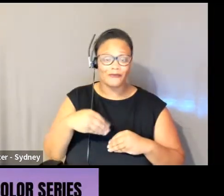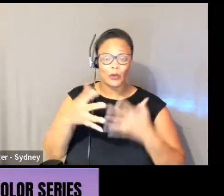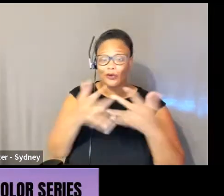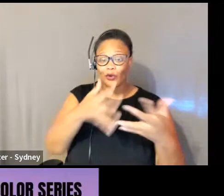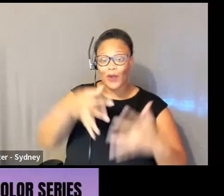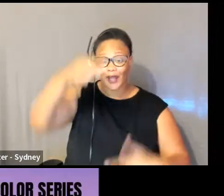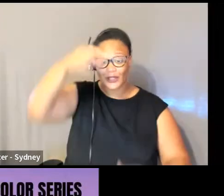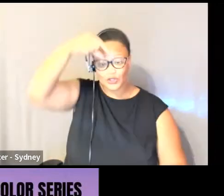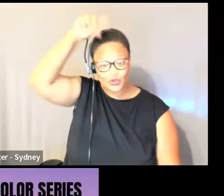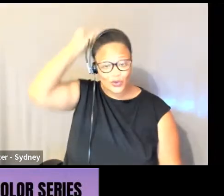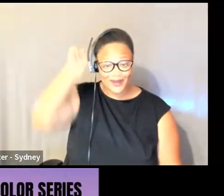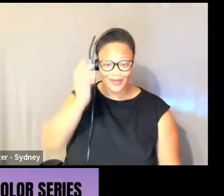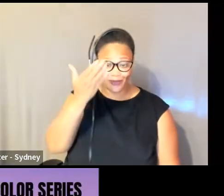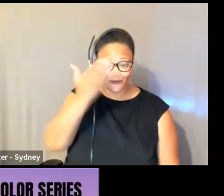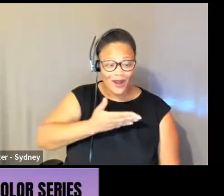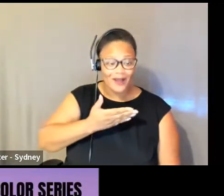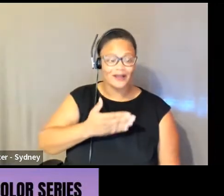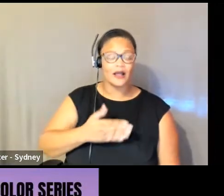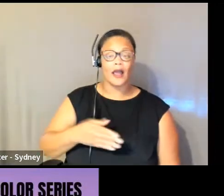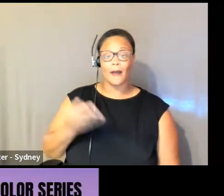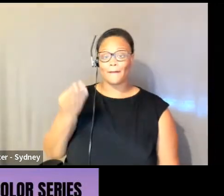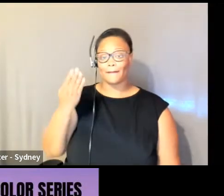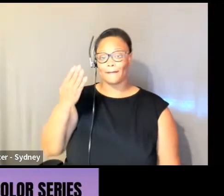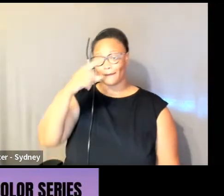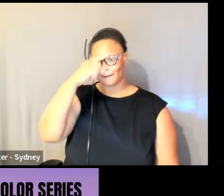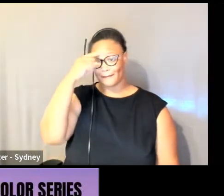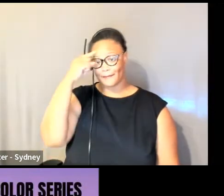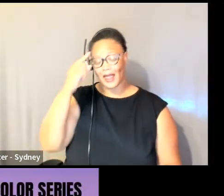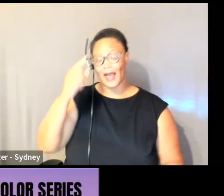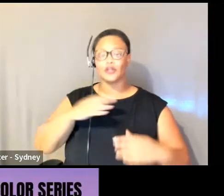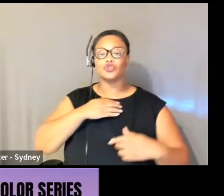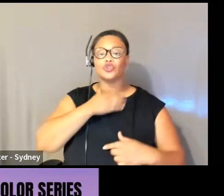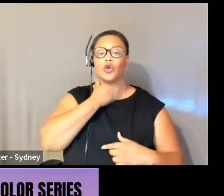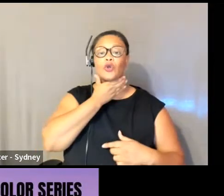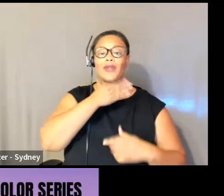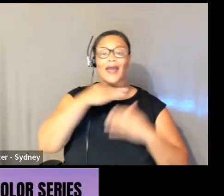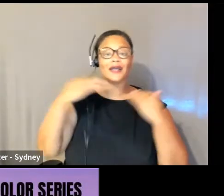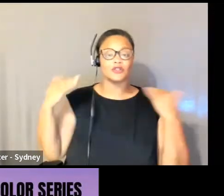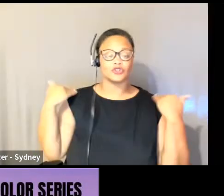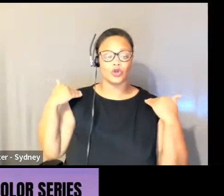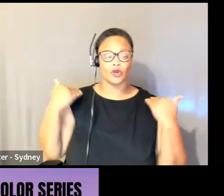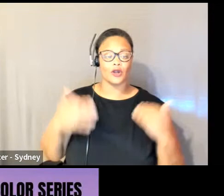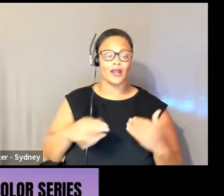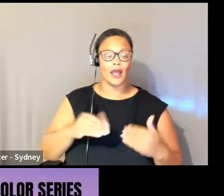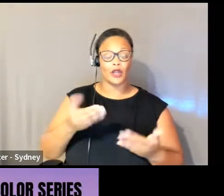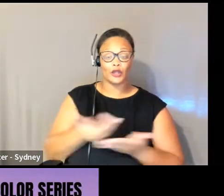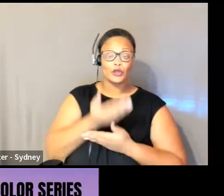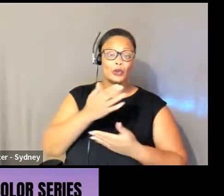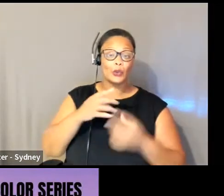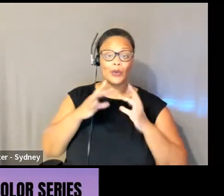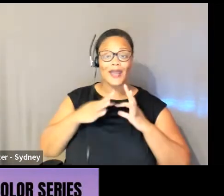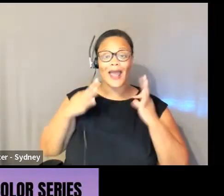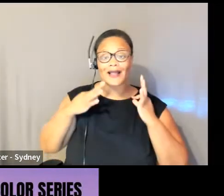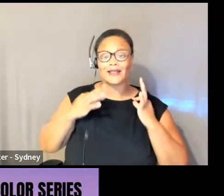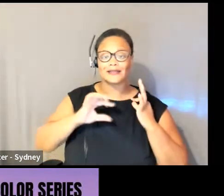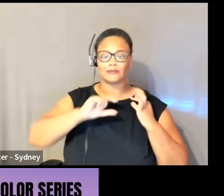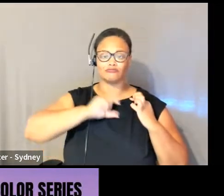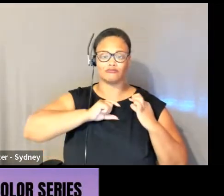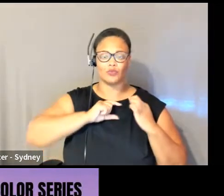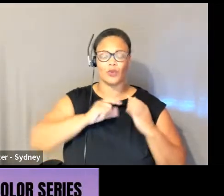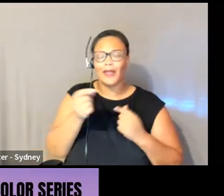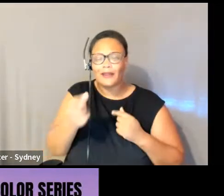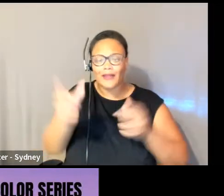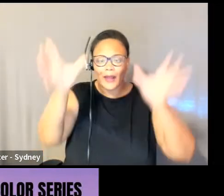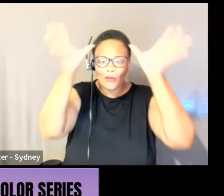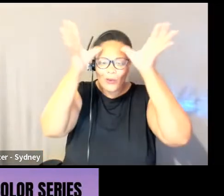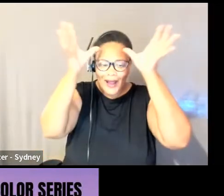I'm a black turtleneck, and I actually have a new necklace that my wife got me, I love it. It's a model of like a little tiny reindeer skull that's actually